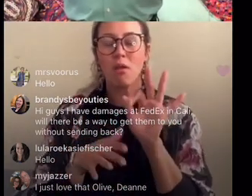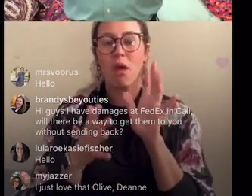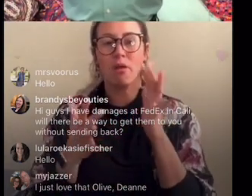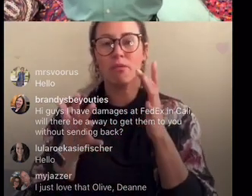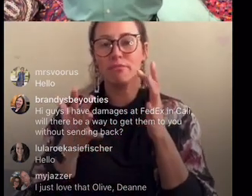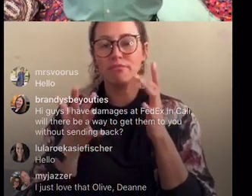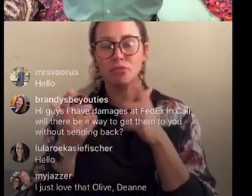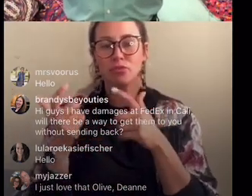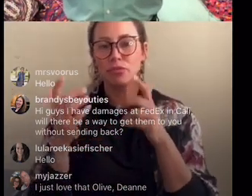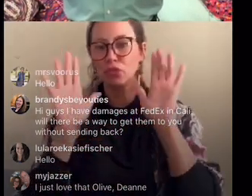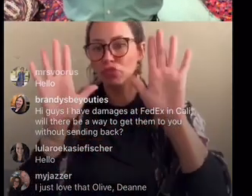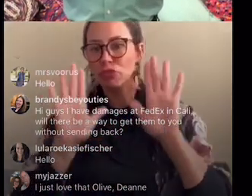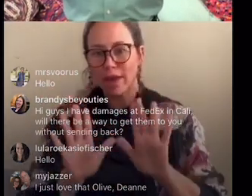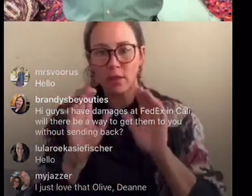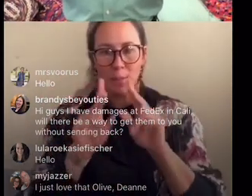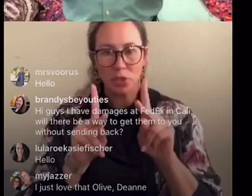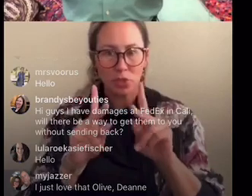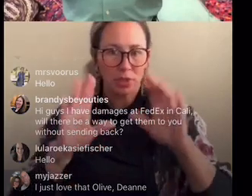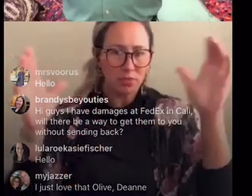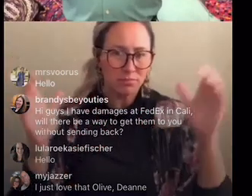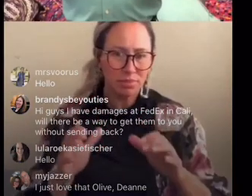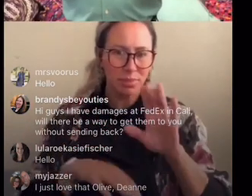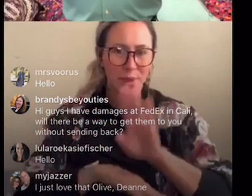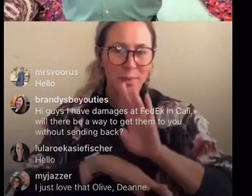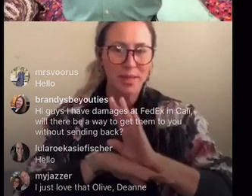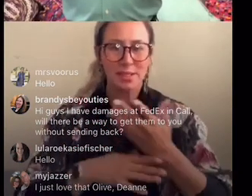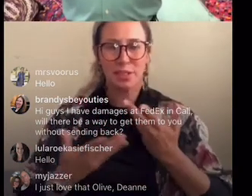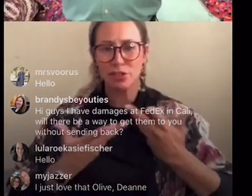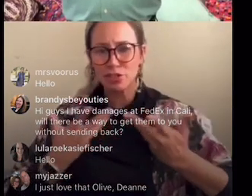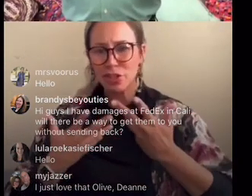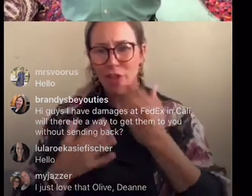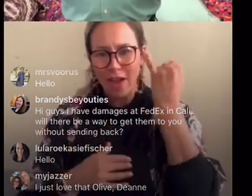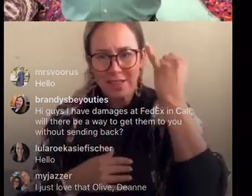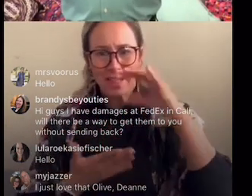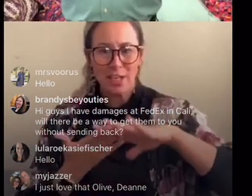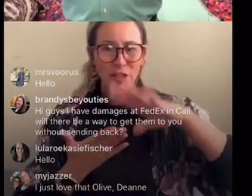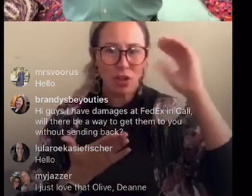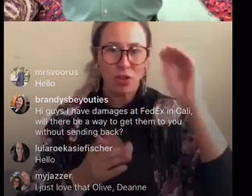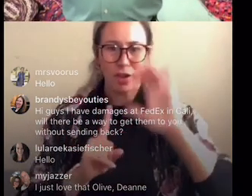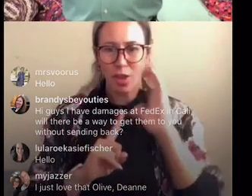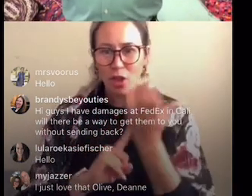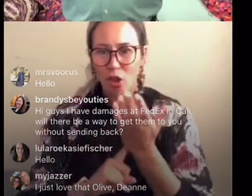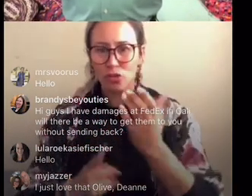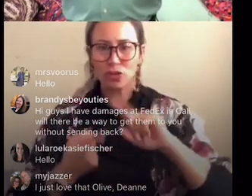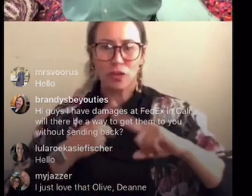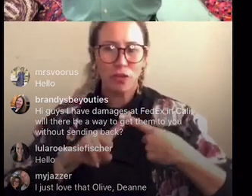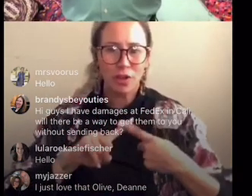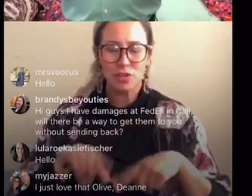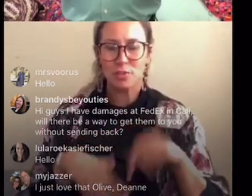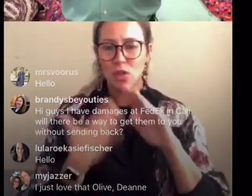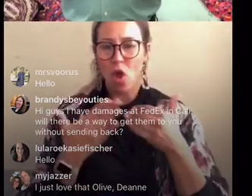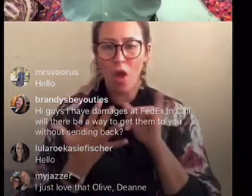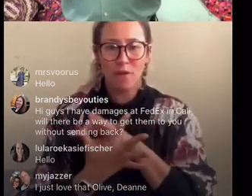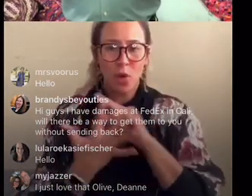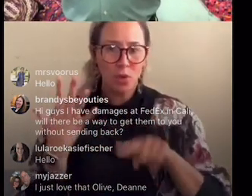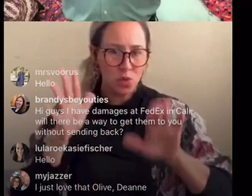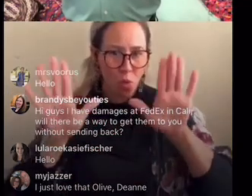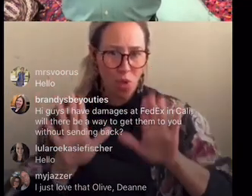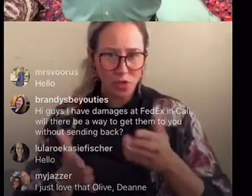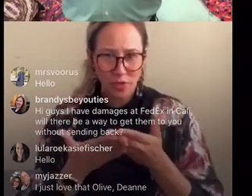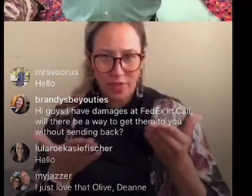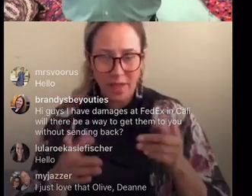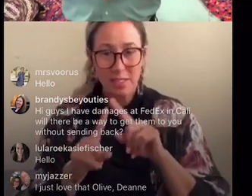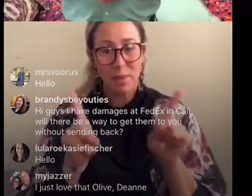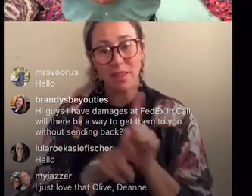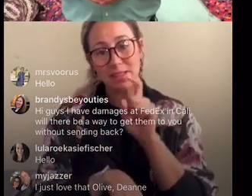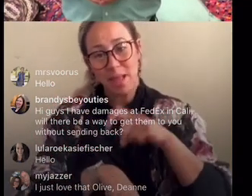opportunities to bring the business together and to share ideas and learning and culture and friendships and all of those wonderful things. But at the